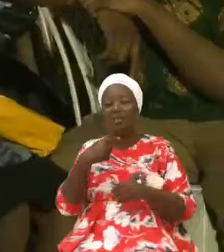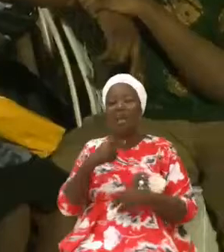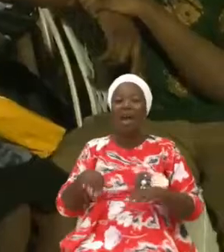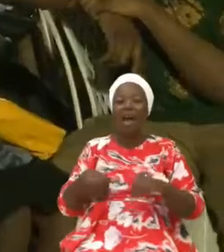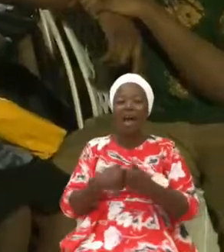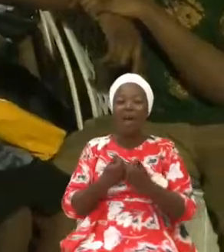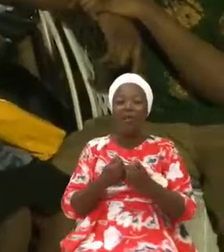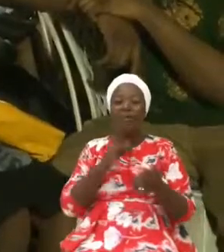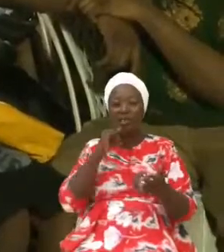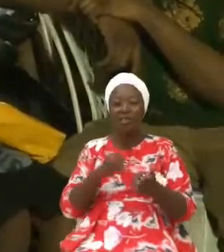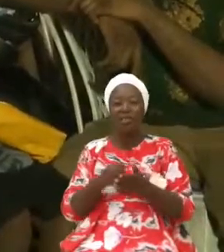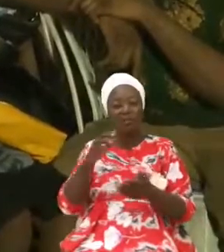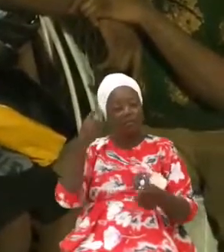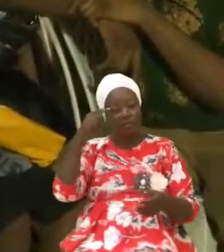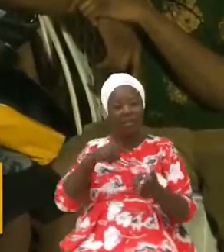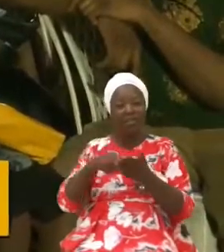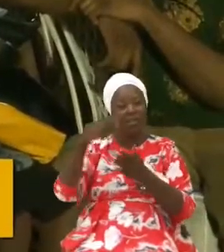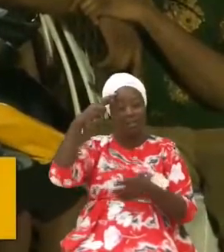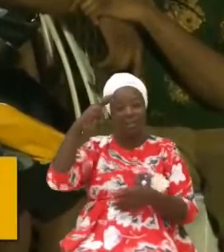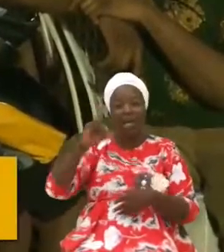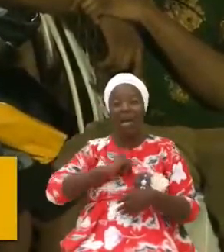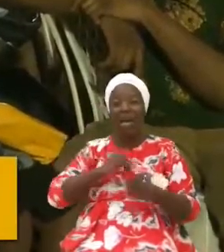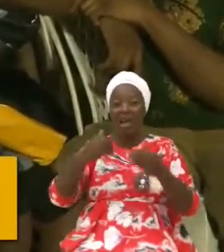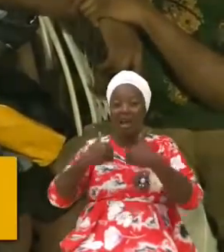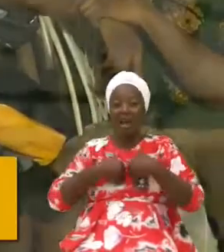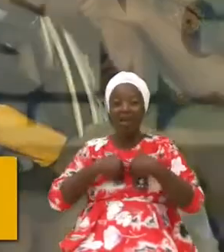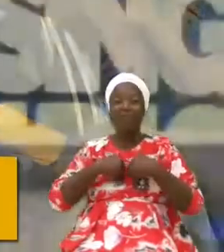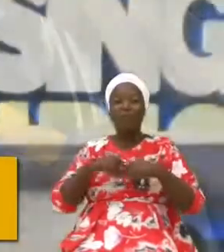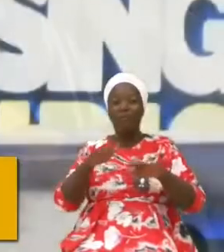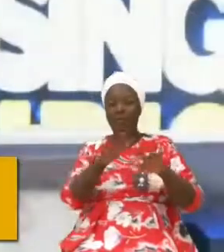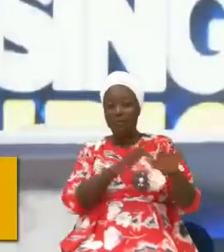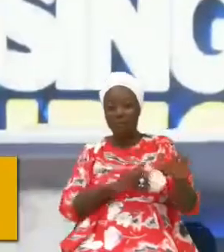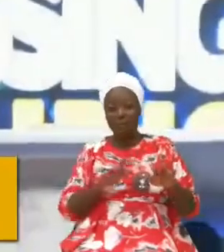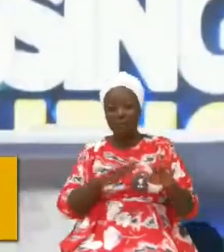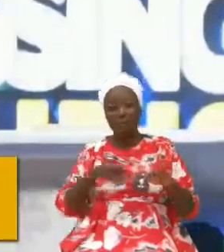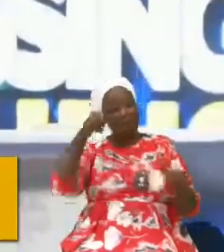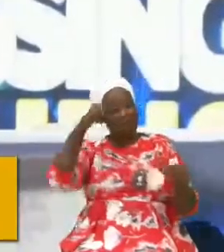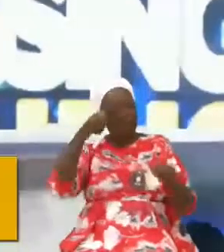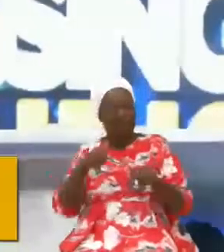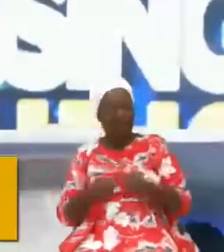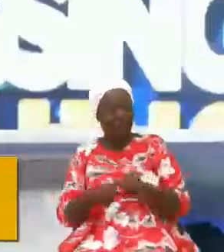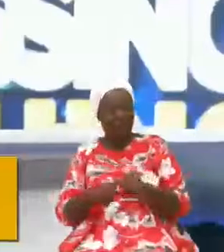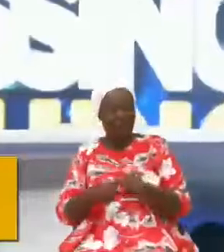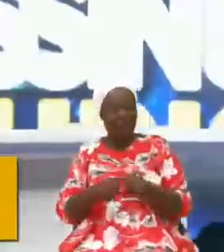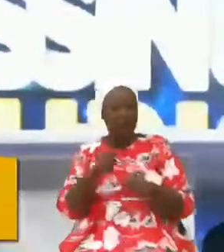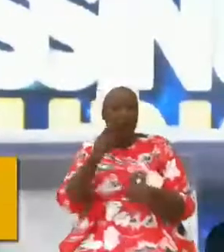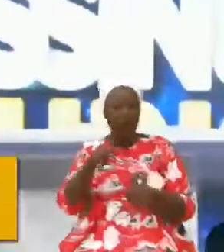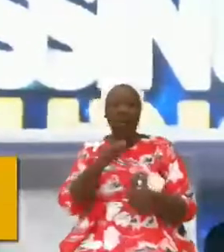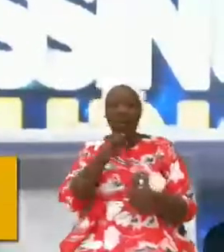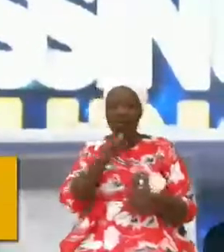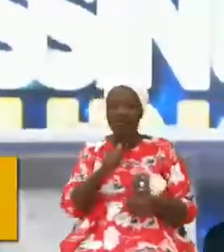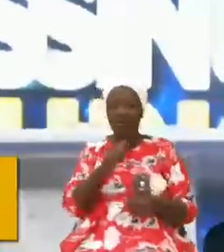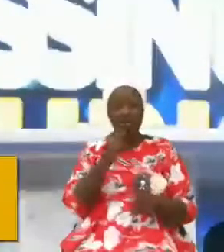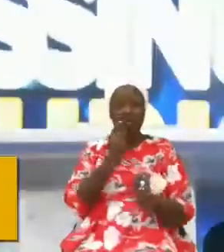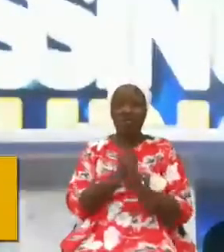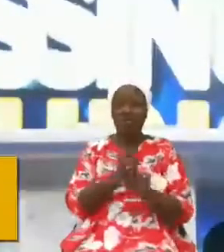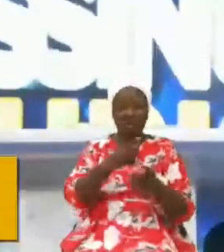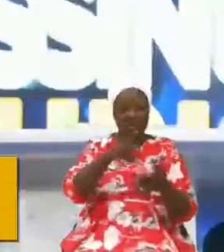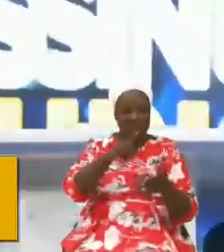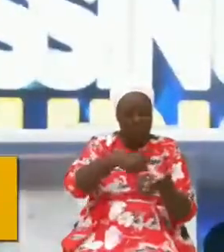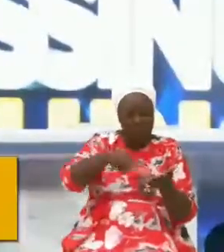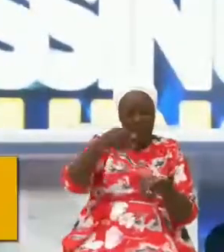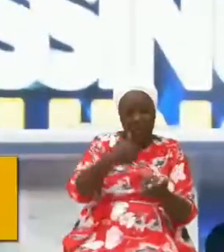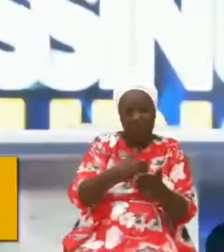16, howbeit for this cause I obtained mercy. Remember, you are not